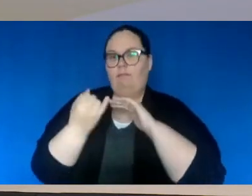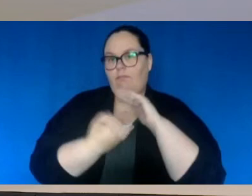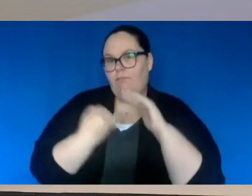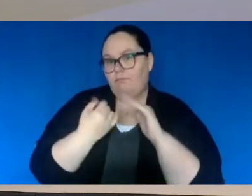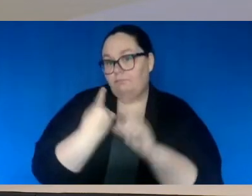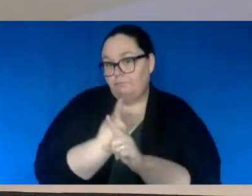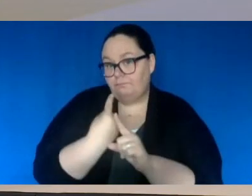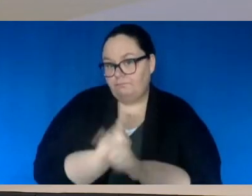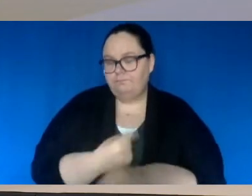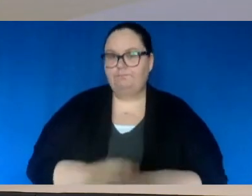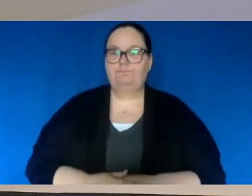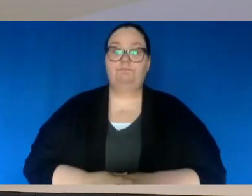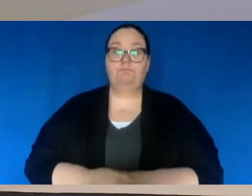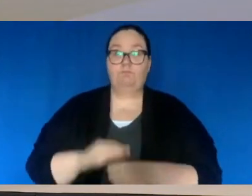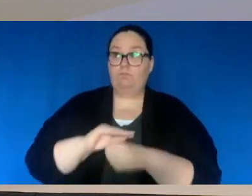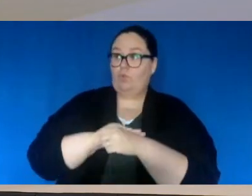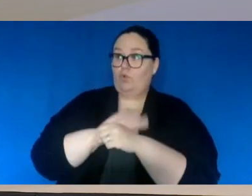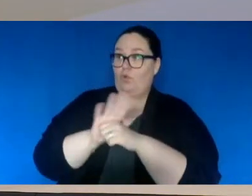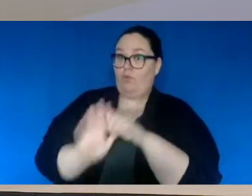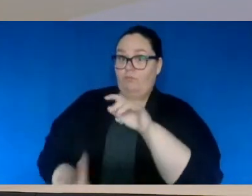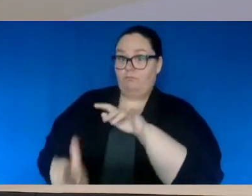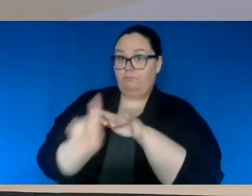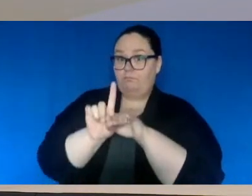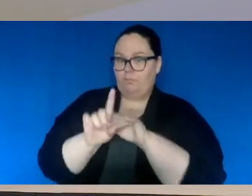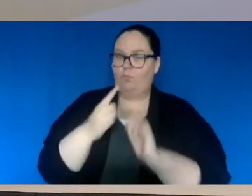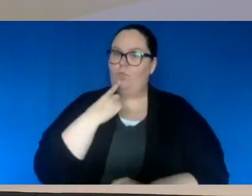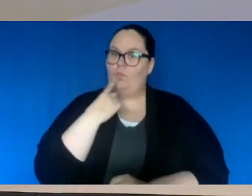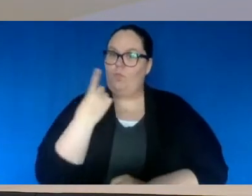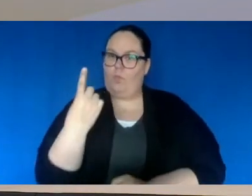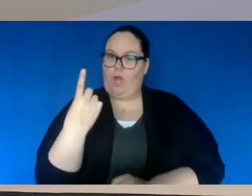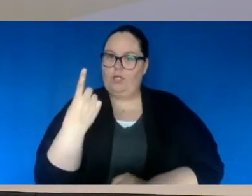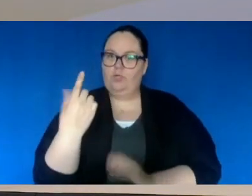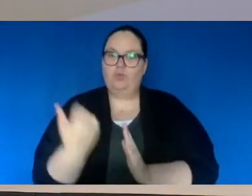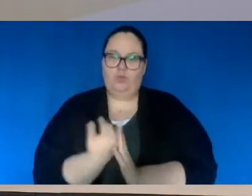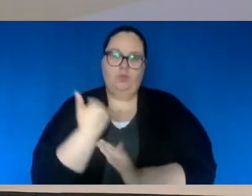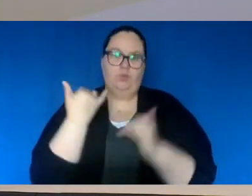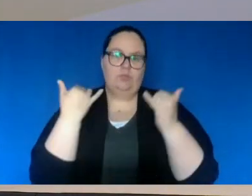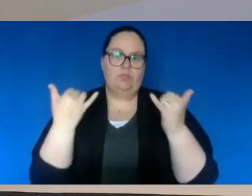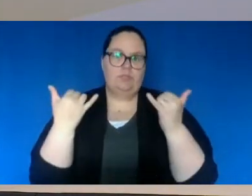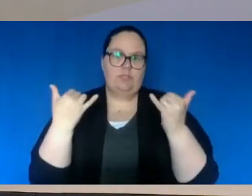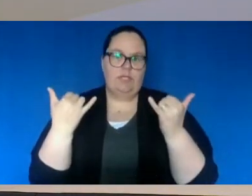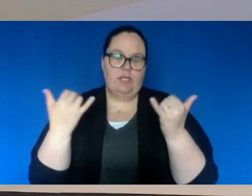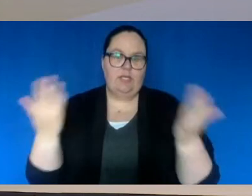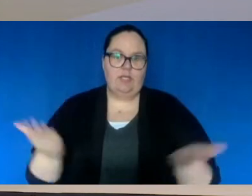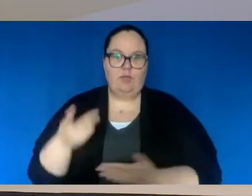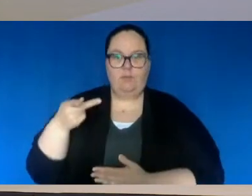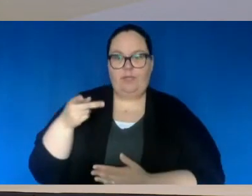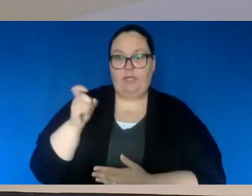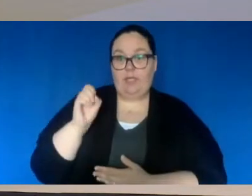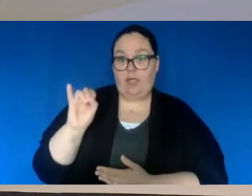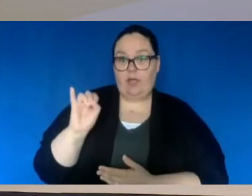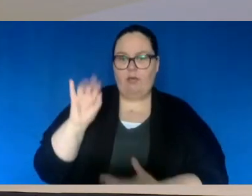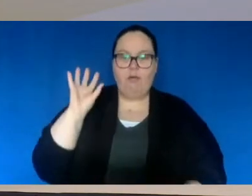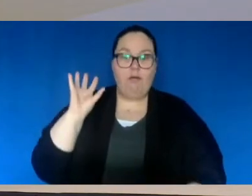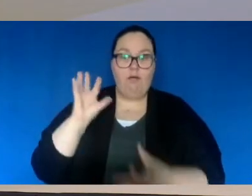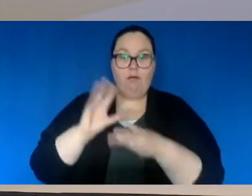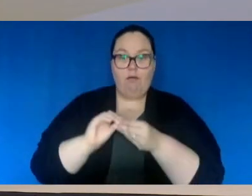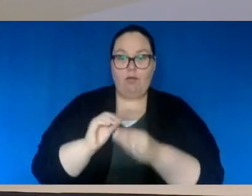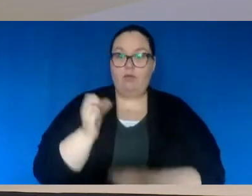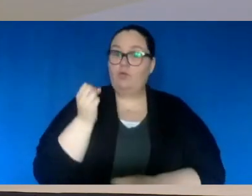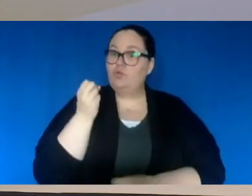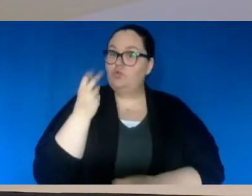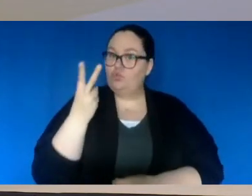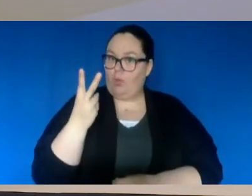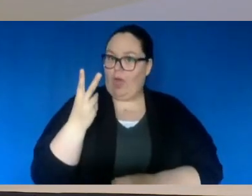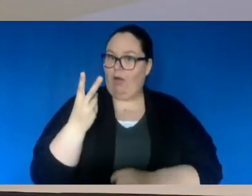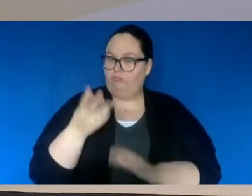There is one new case of COVID-19 to report in PI today. We currently have 12 active cases and 175 cases